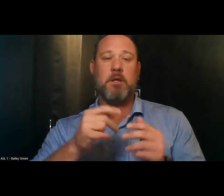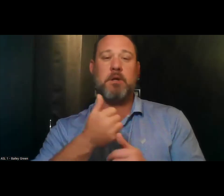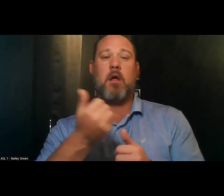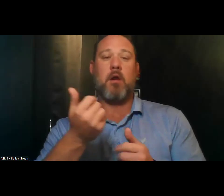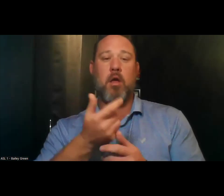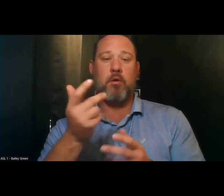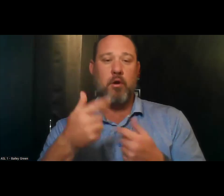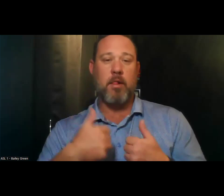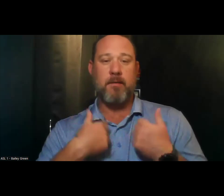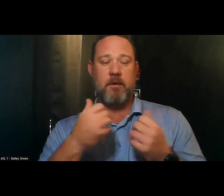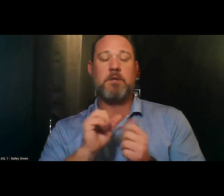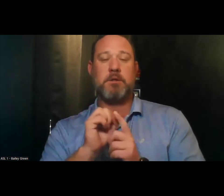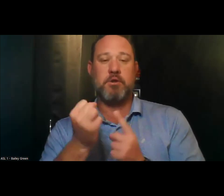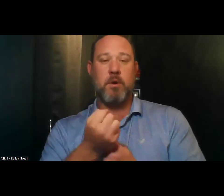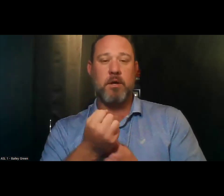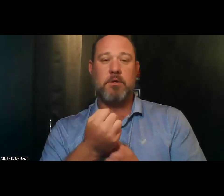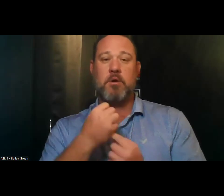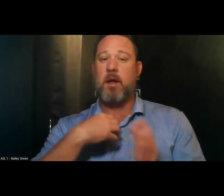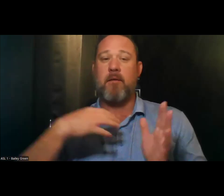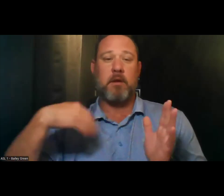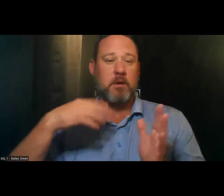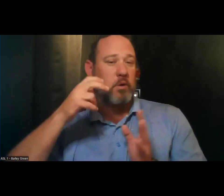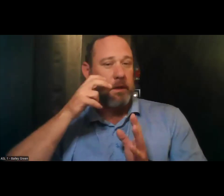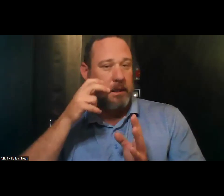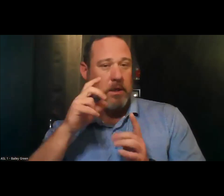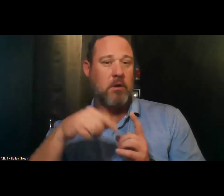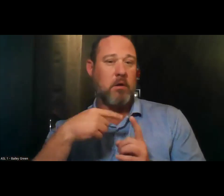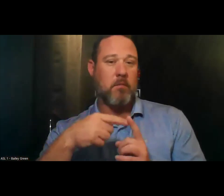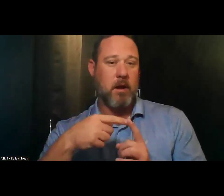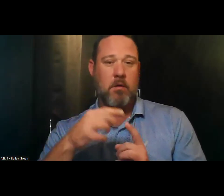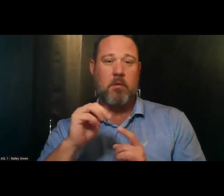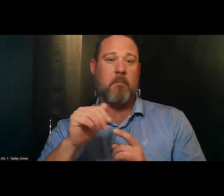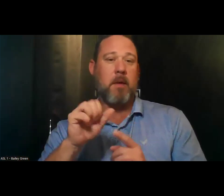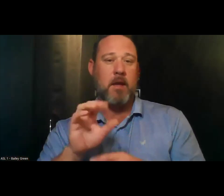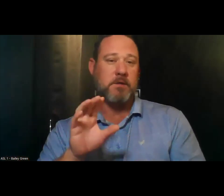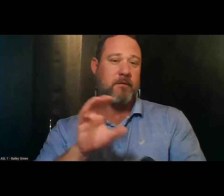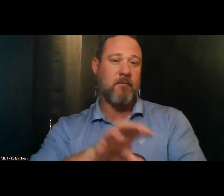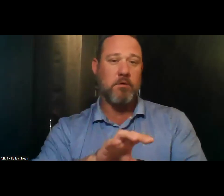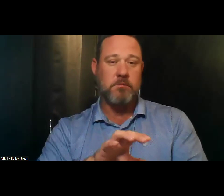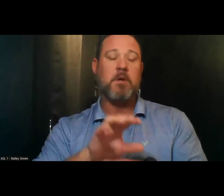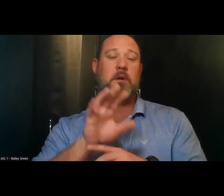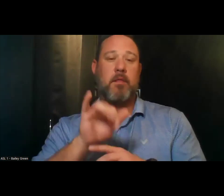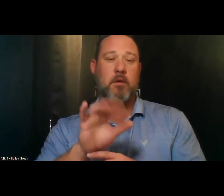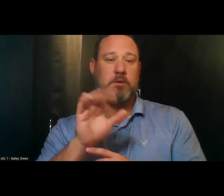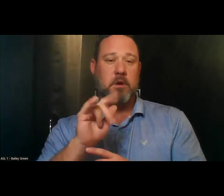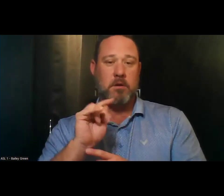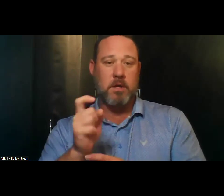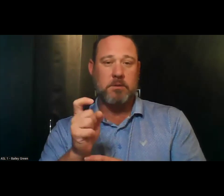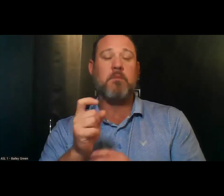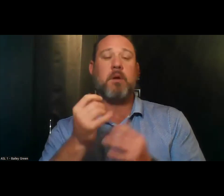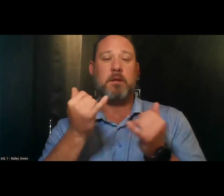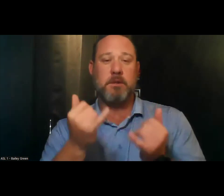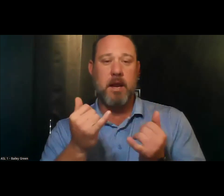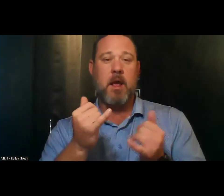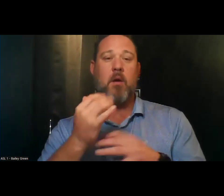living situations. We have yet to hear about sort of mass enforcement in those contexts, but it is now